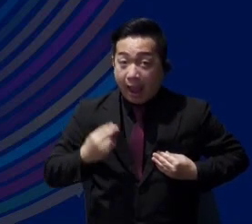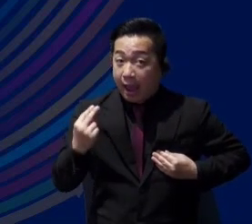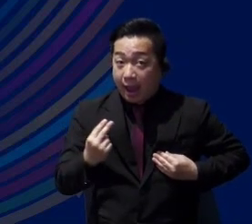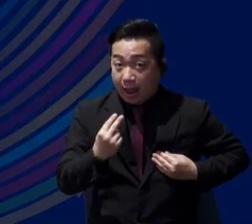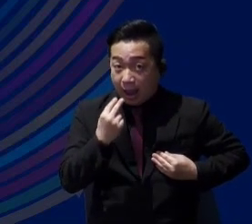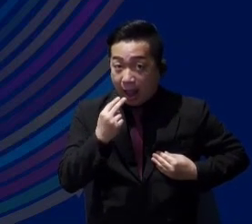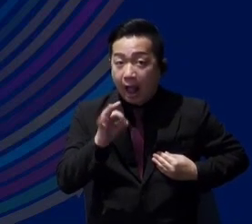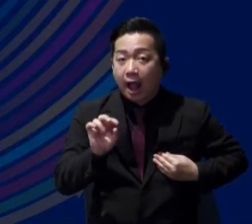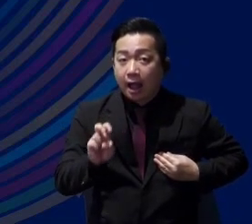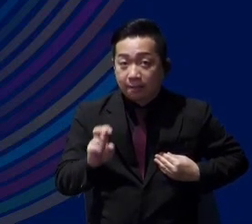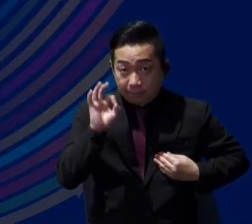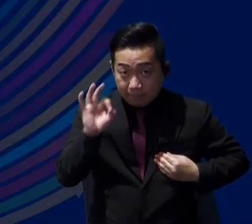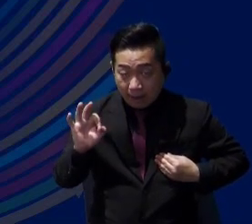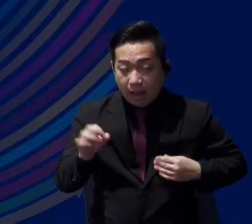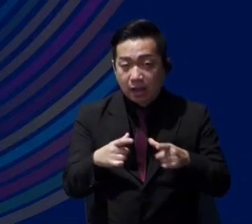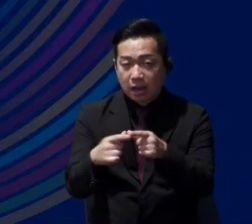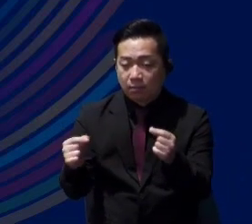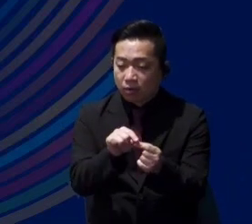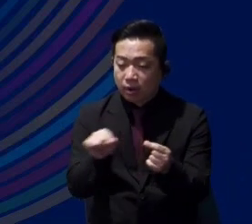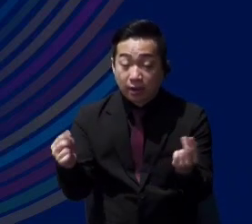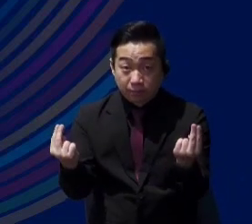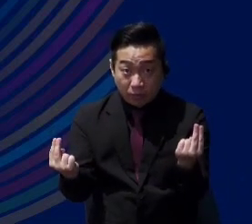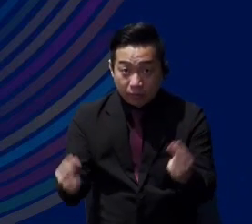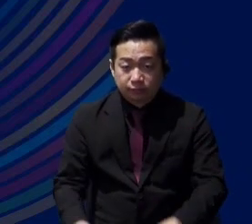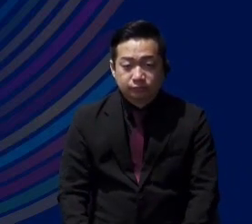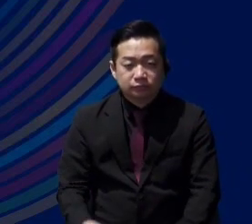statistically higher than you, and